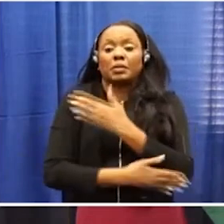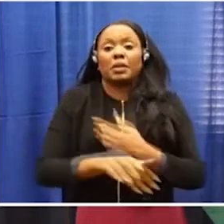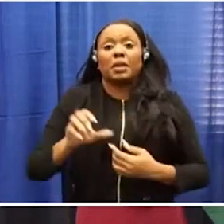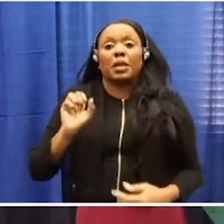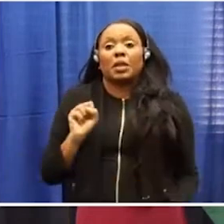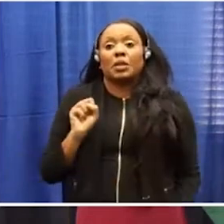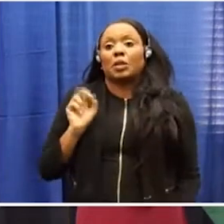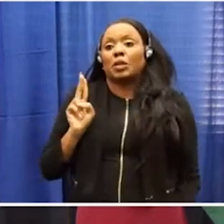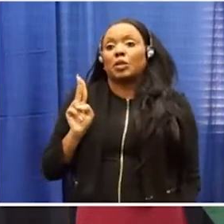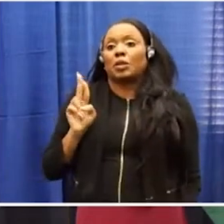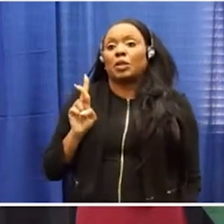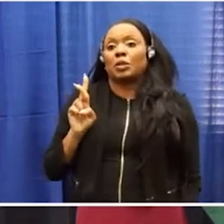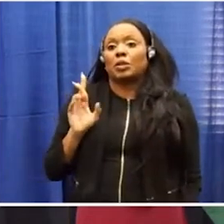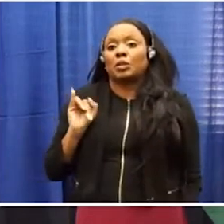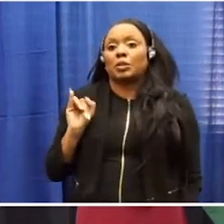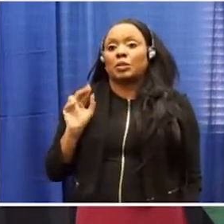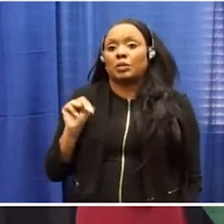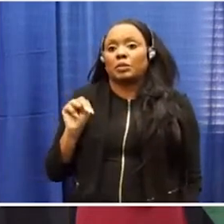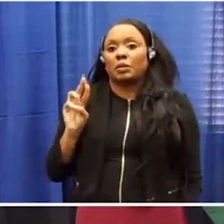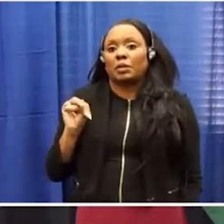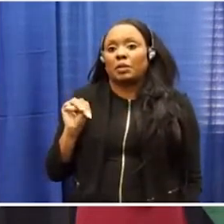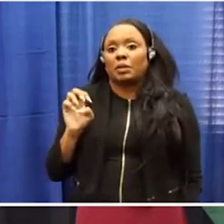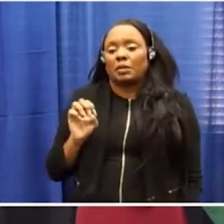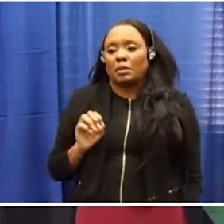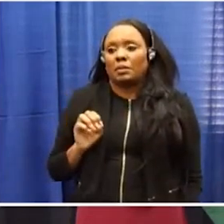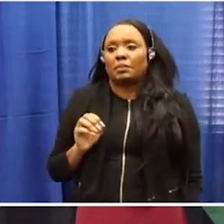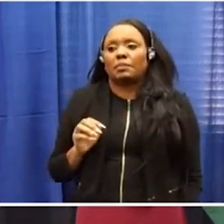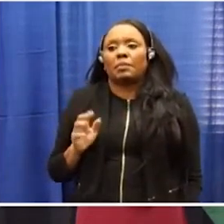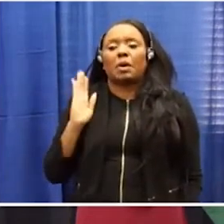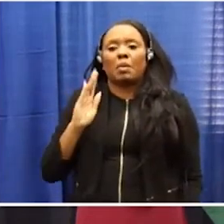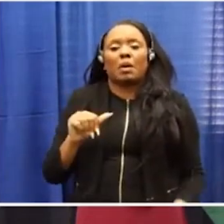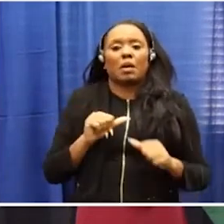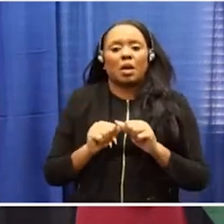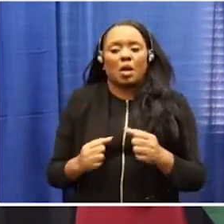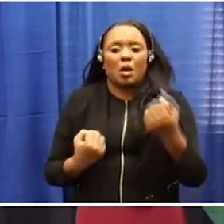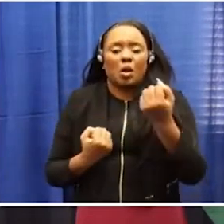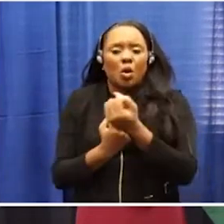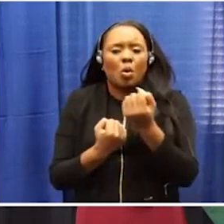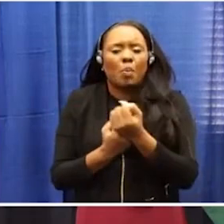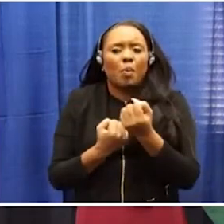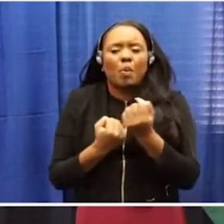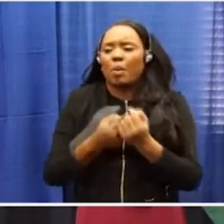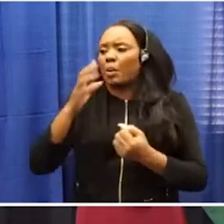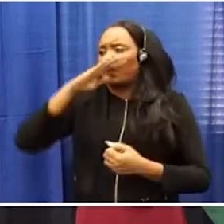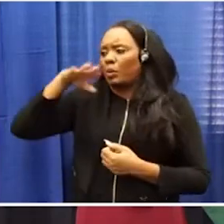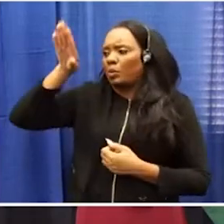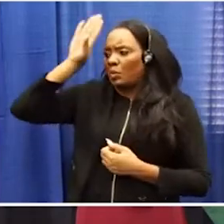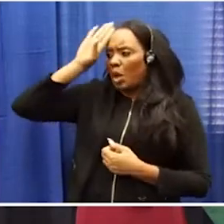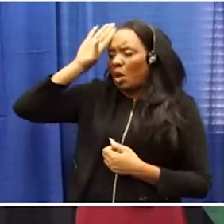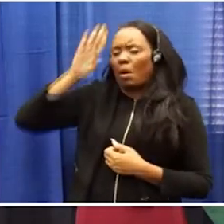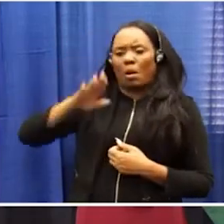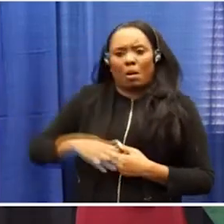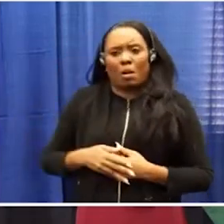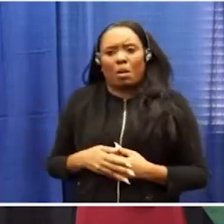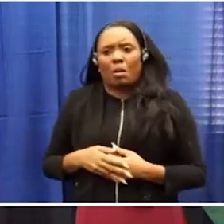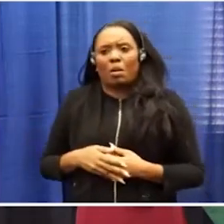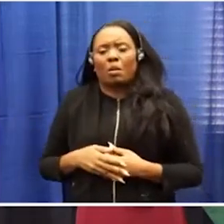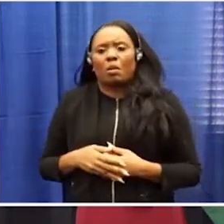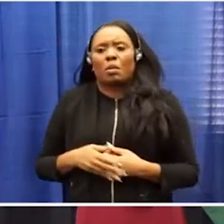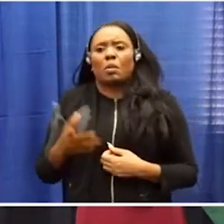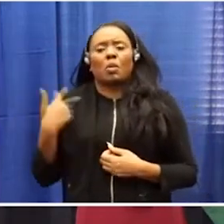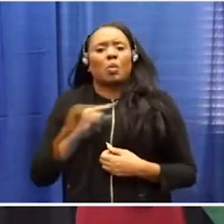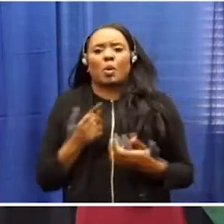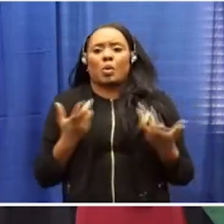also offers its unwavering support to Cuba in relation to the call to end the